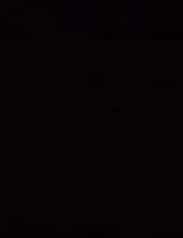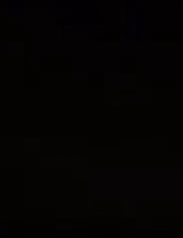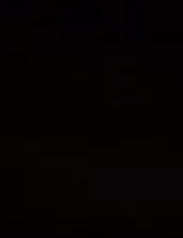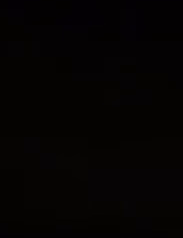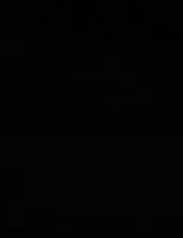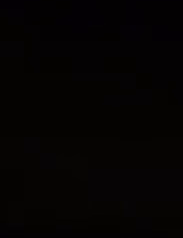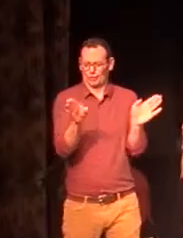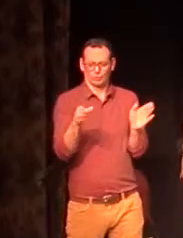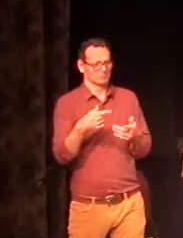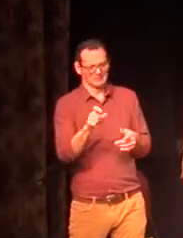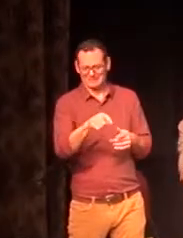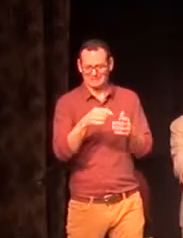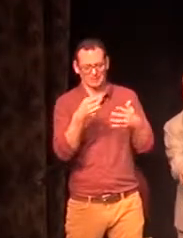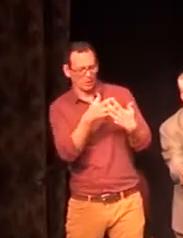us.